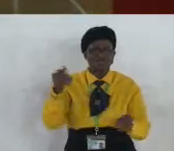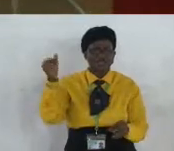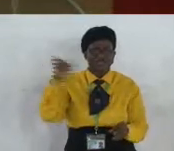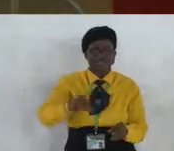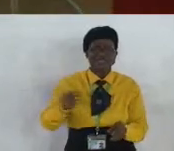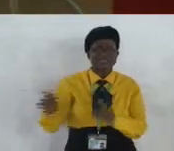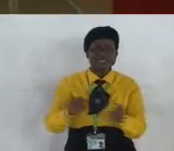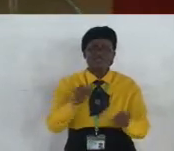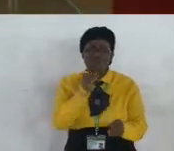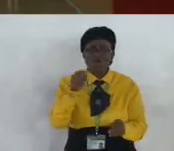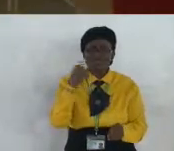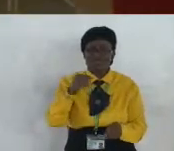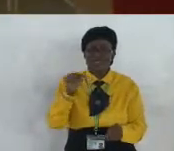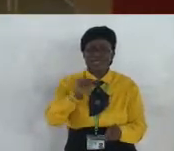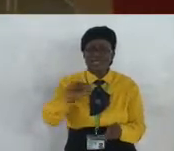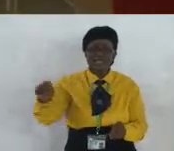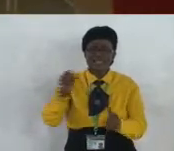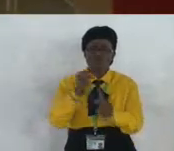word.